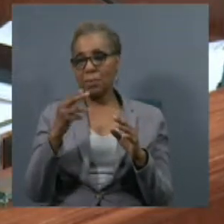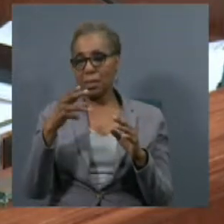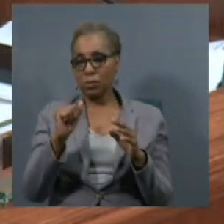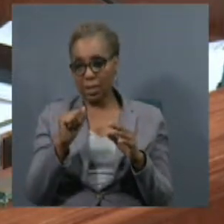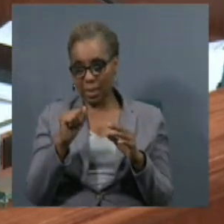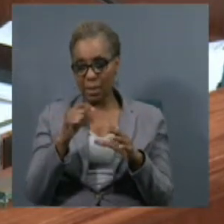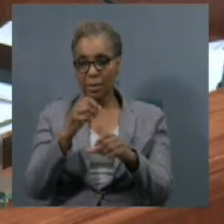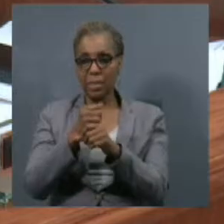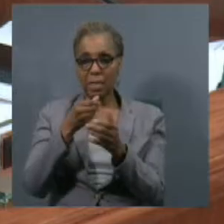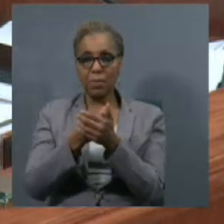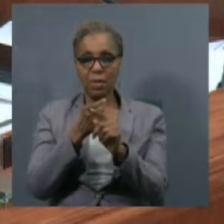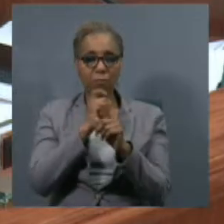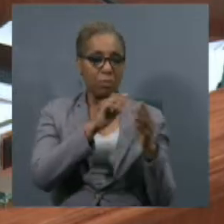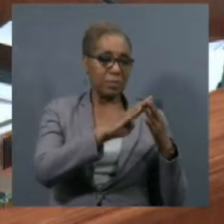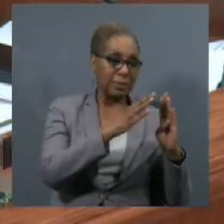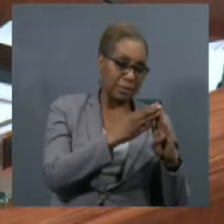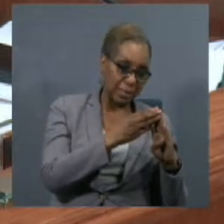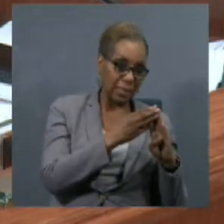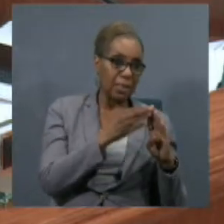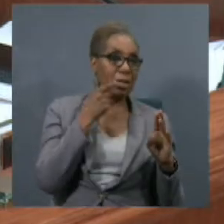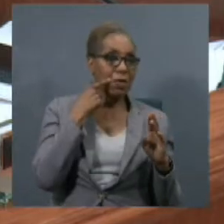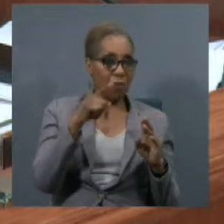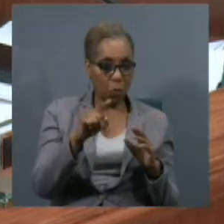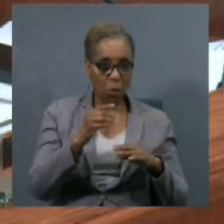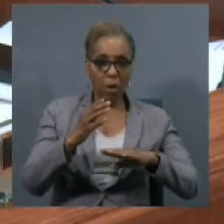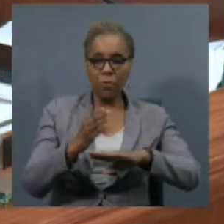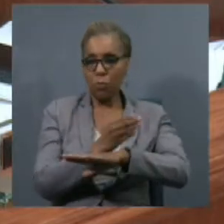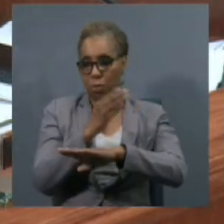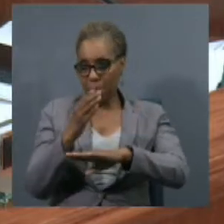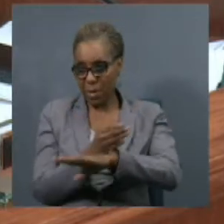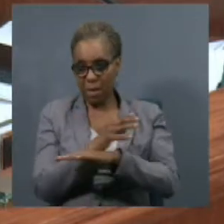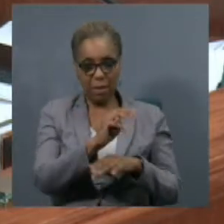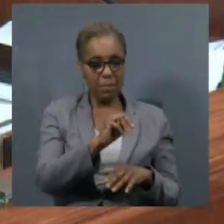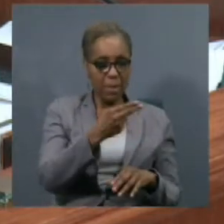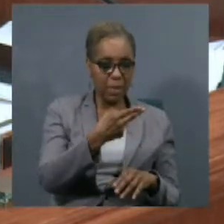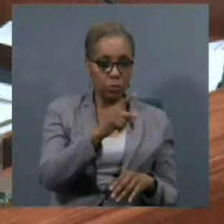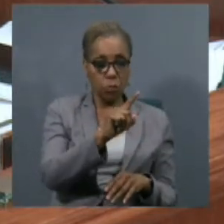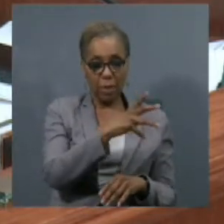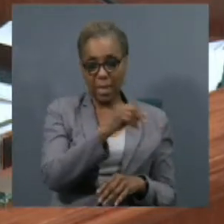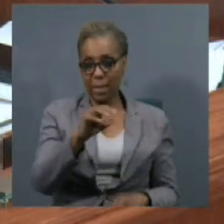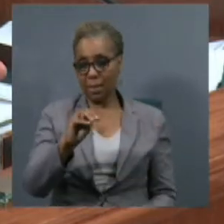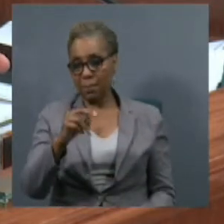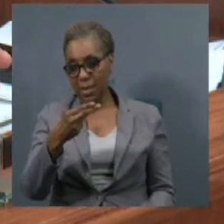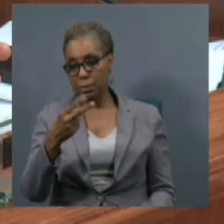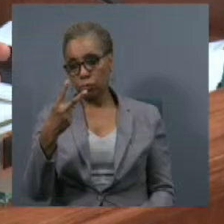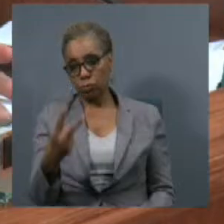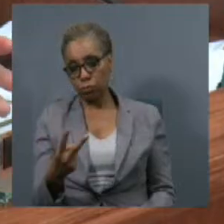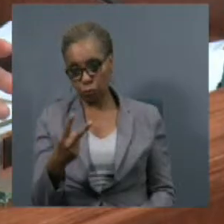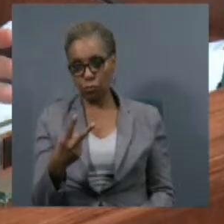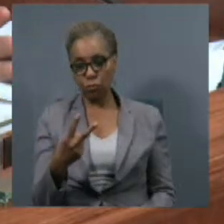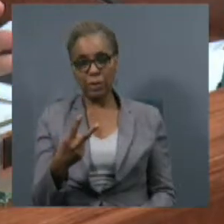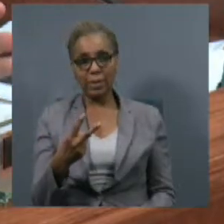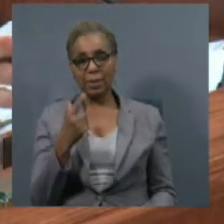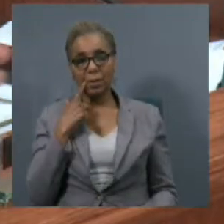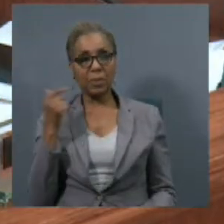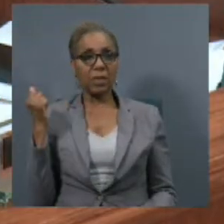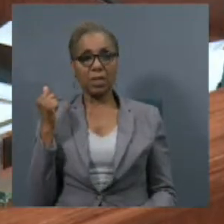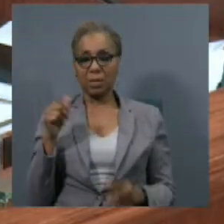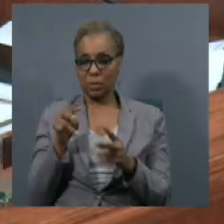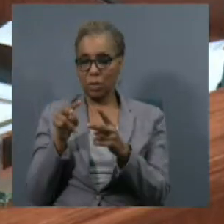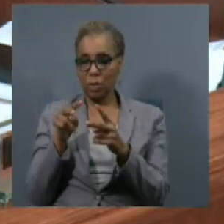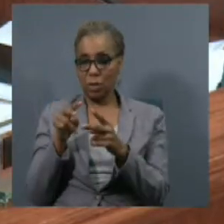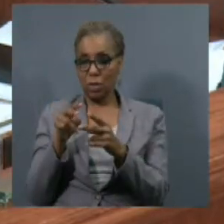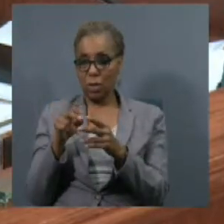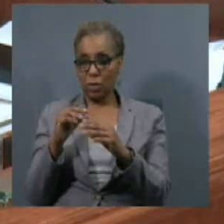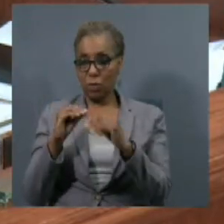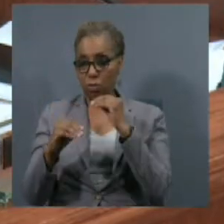get funds from the city for the repair of MH1 and MH2, since those